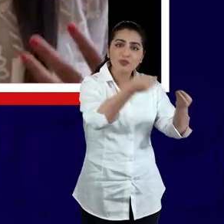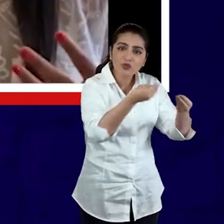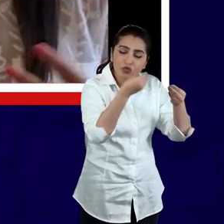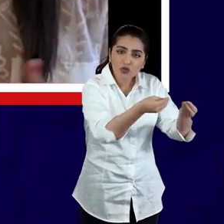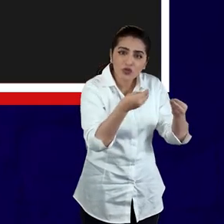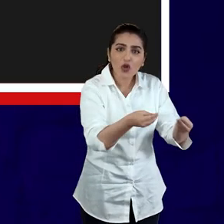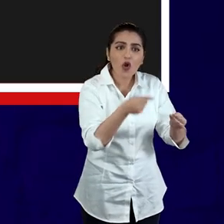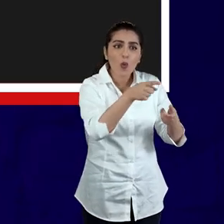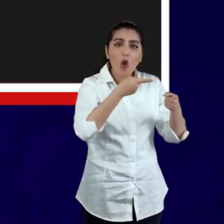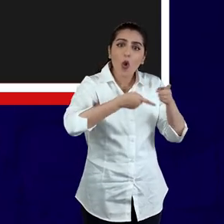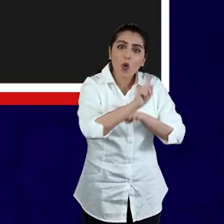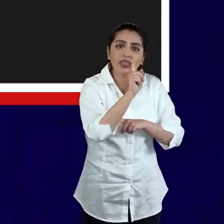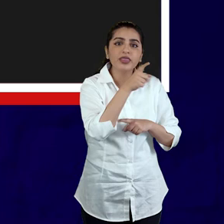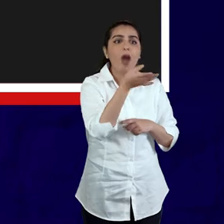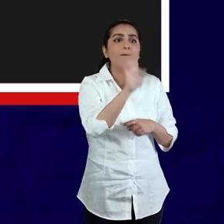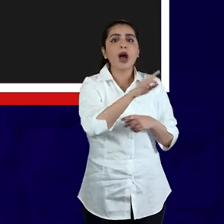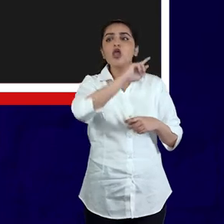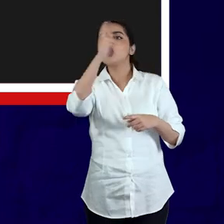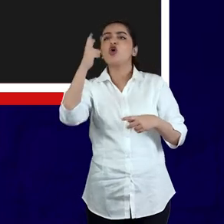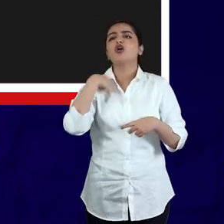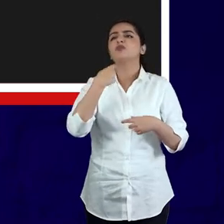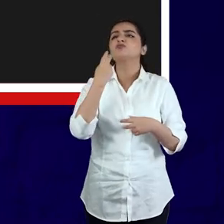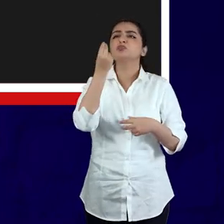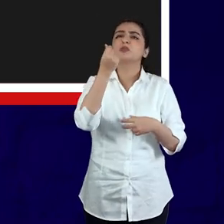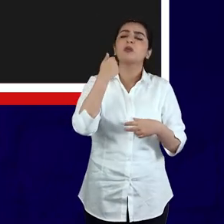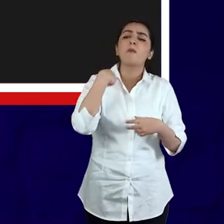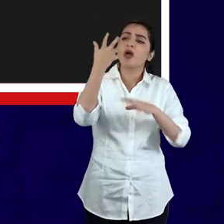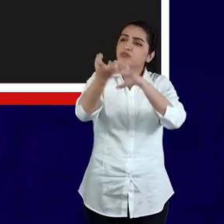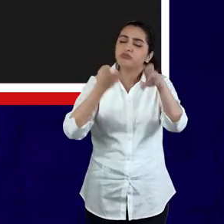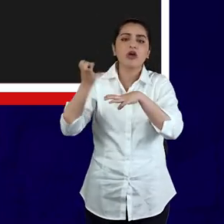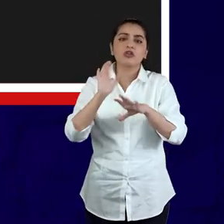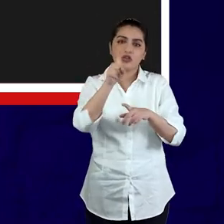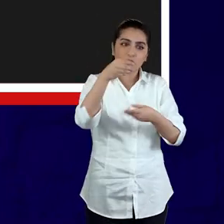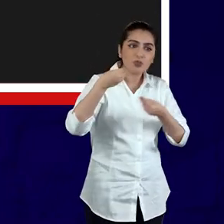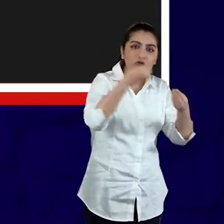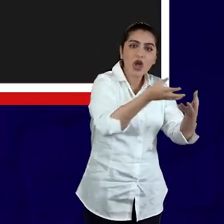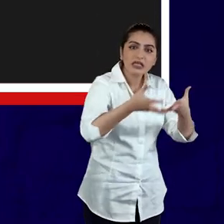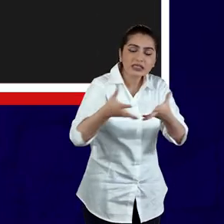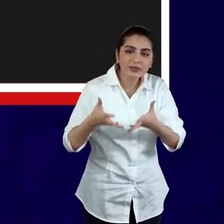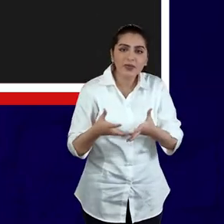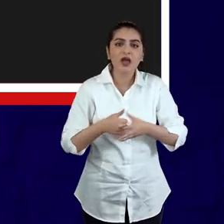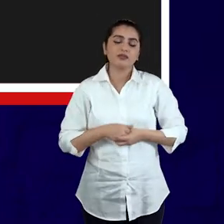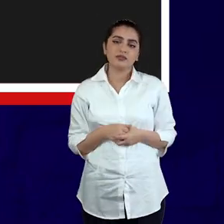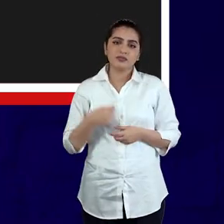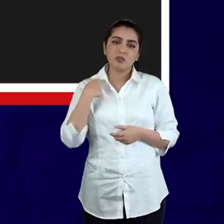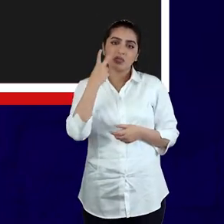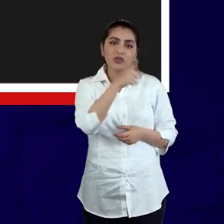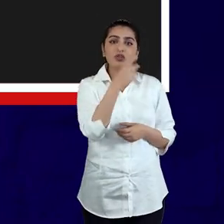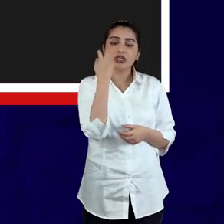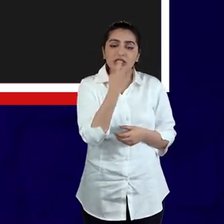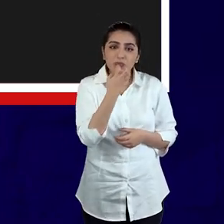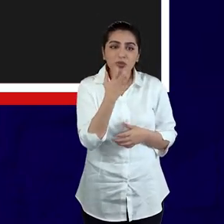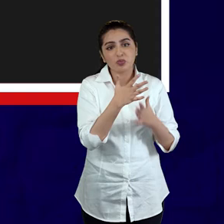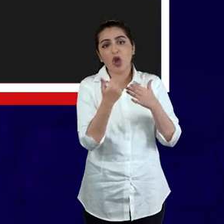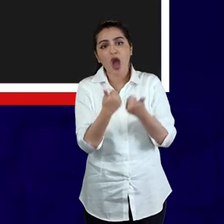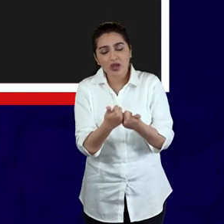themselves to build themselves, so they're not relying on other people. Like the real empowerment that we've been speaking about